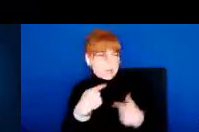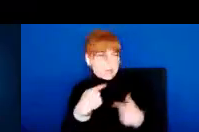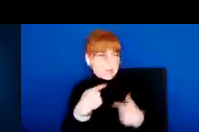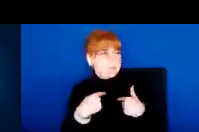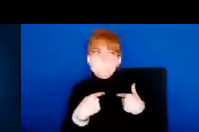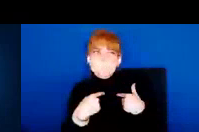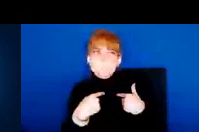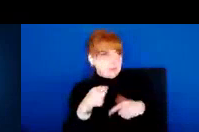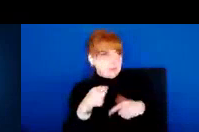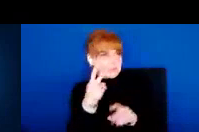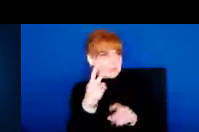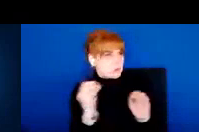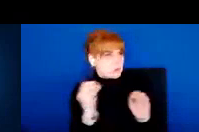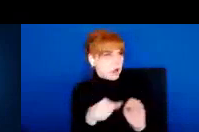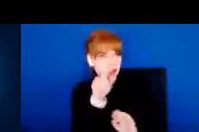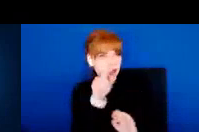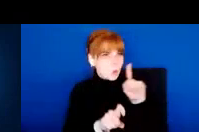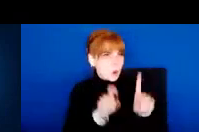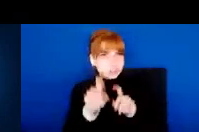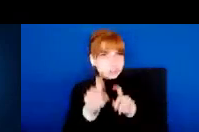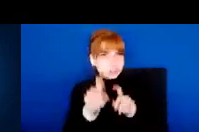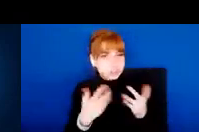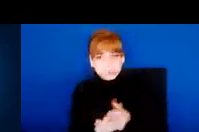questions right now. I'm gonna post